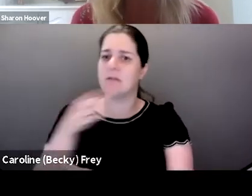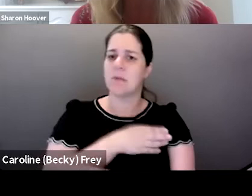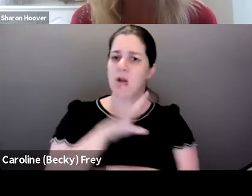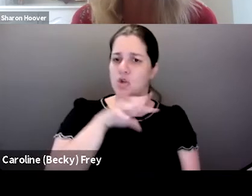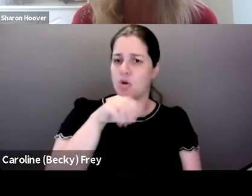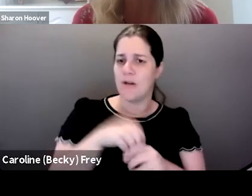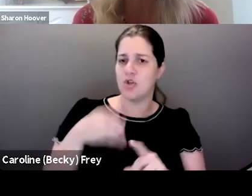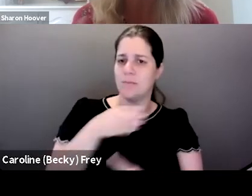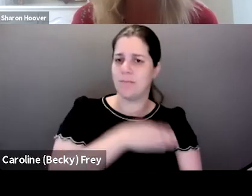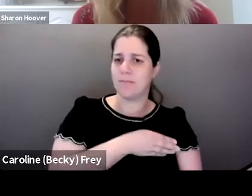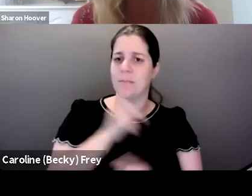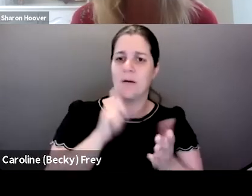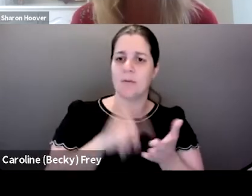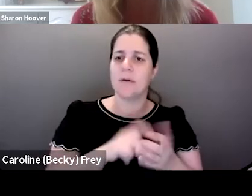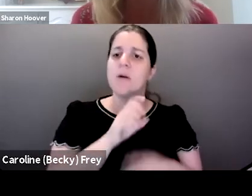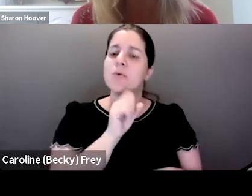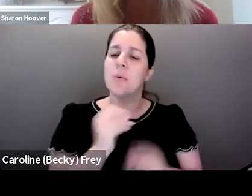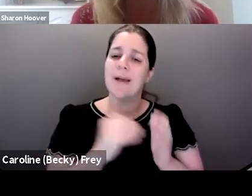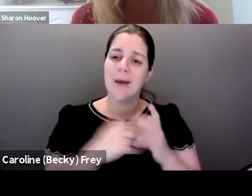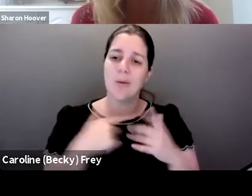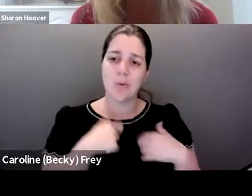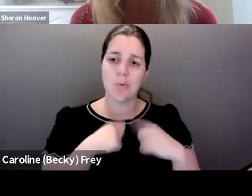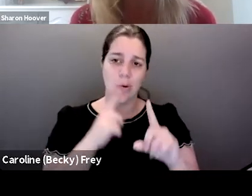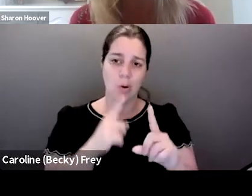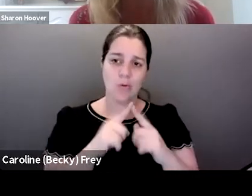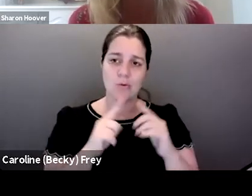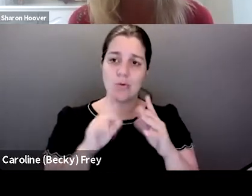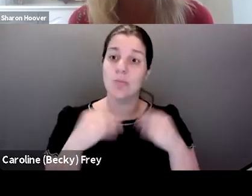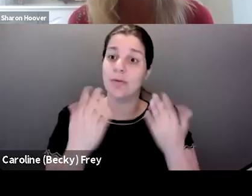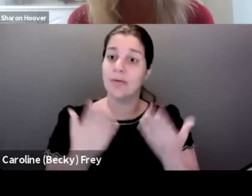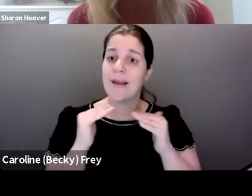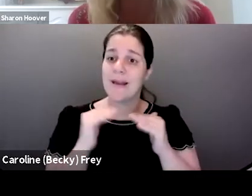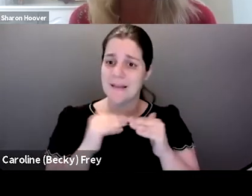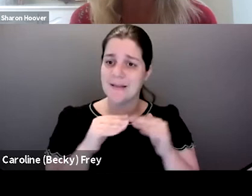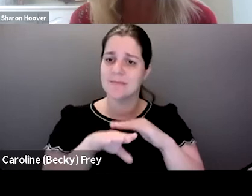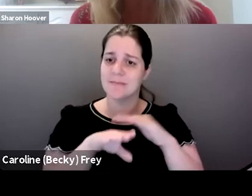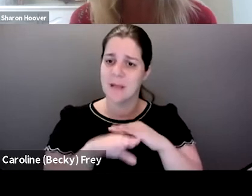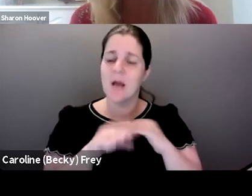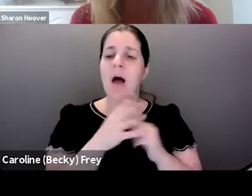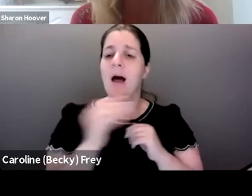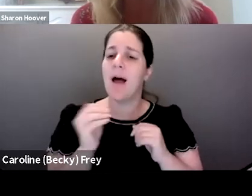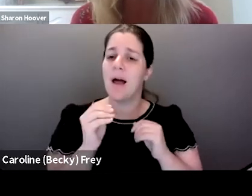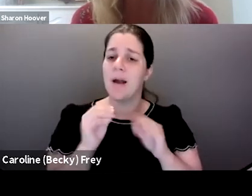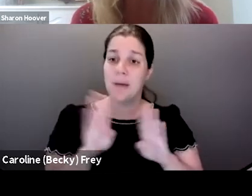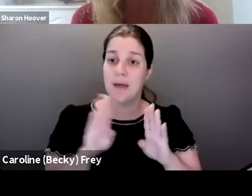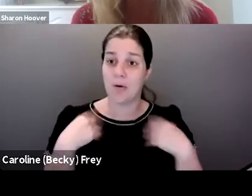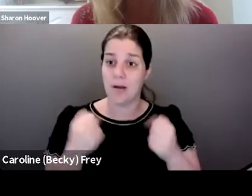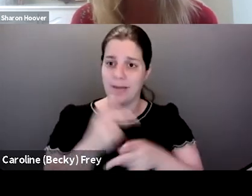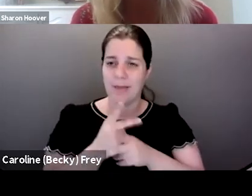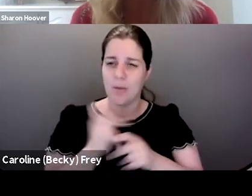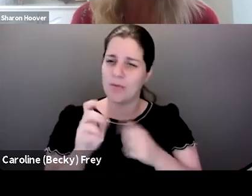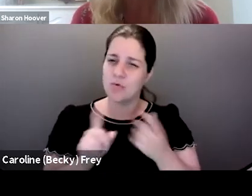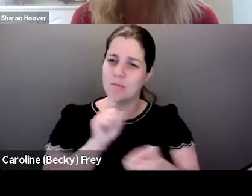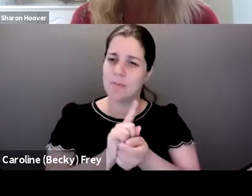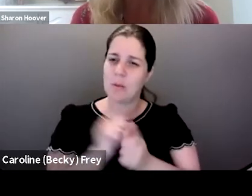tenets to creating accessible and equitable systems of crisis care and behavioral health care is to meet people where they